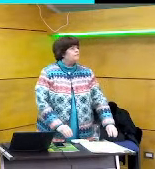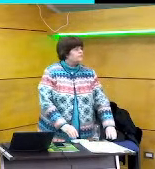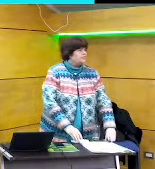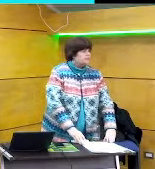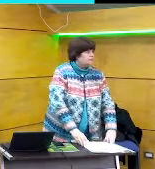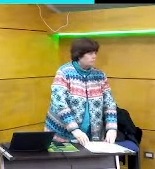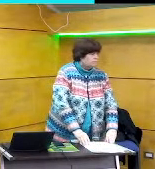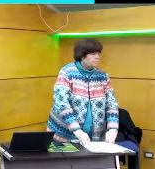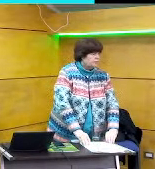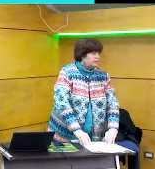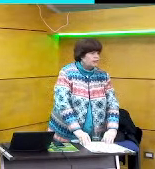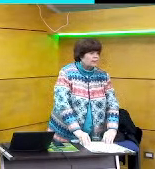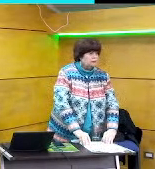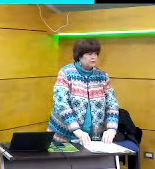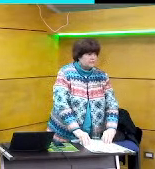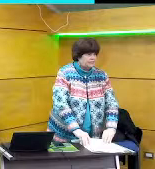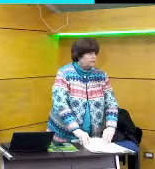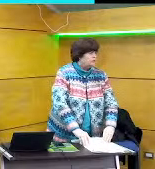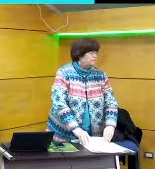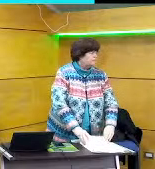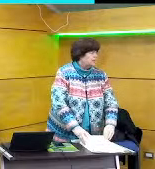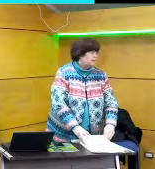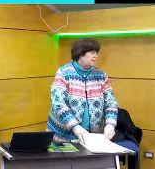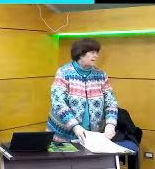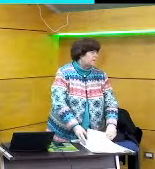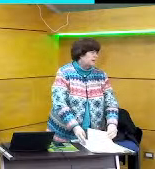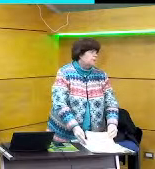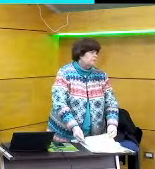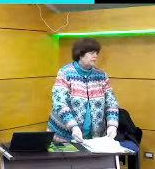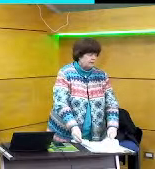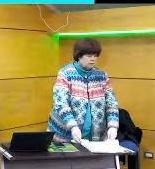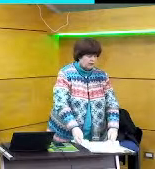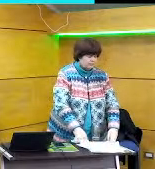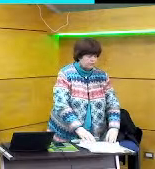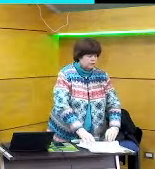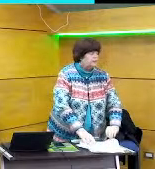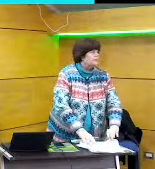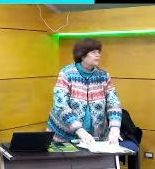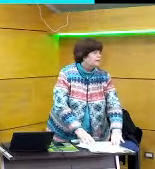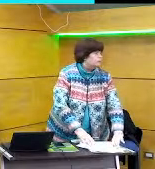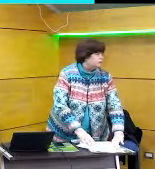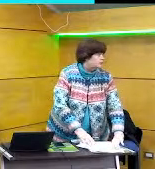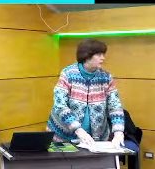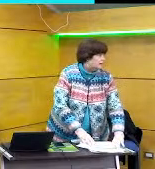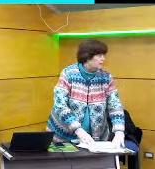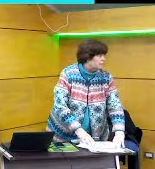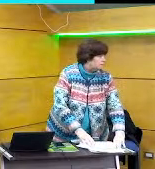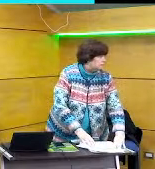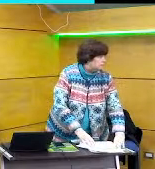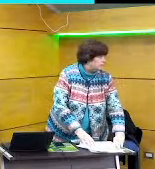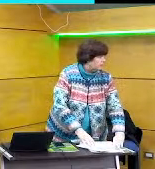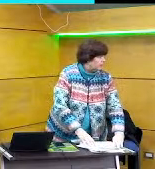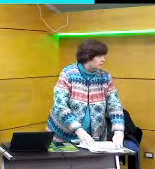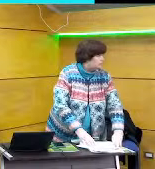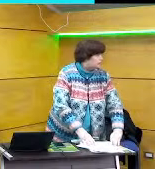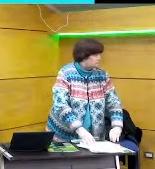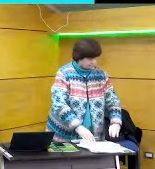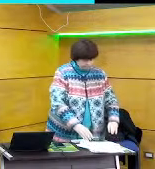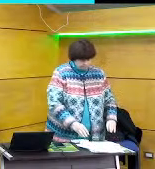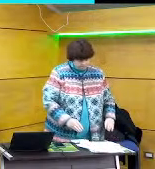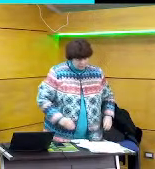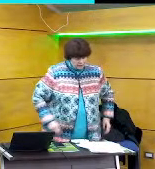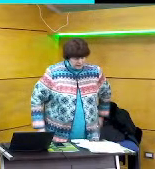During the infancy and childhood stage, again, that could be later on if you're learning the language at a later